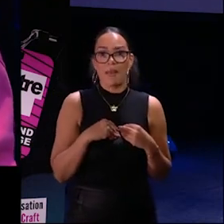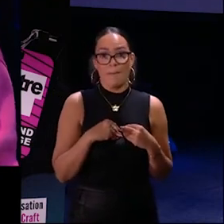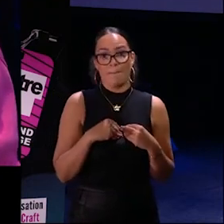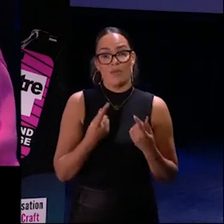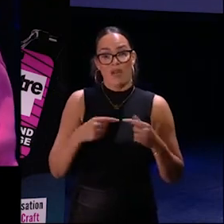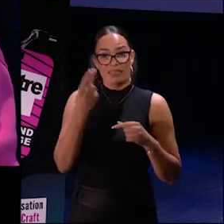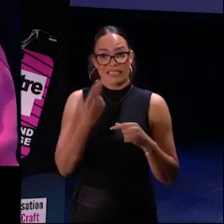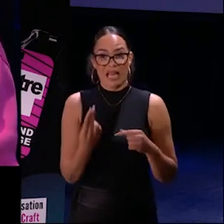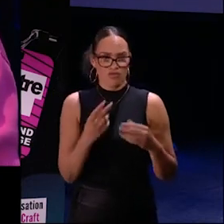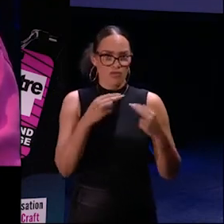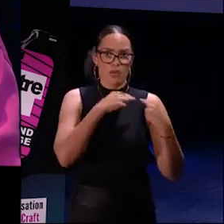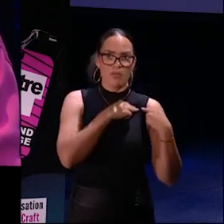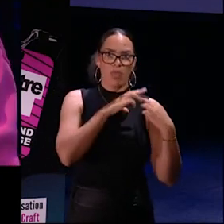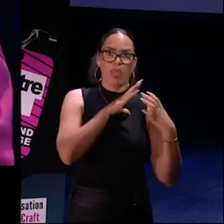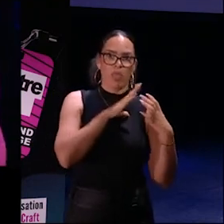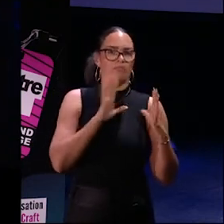can't accept that responsibility.